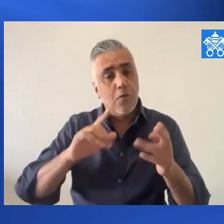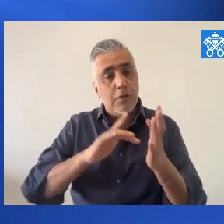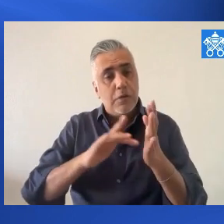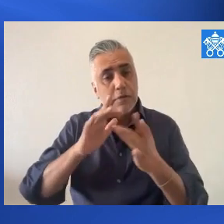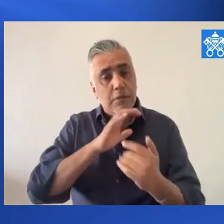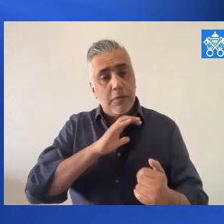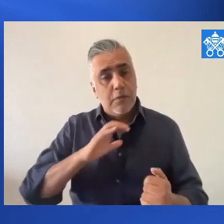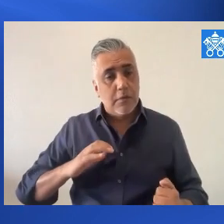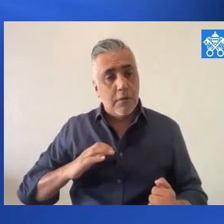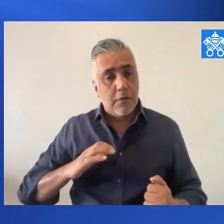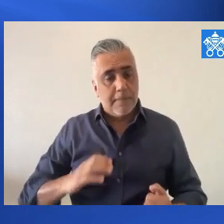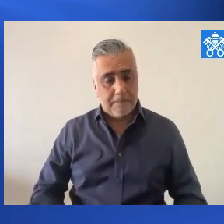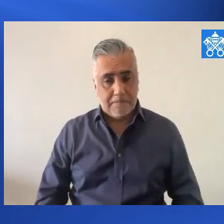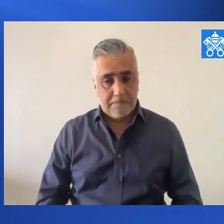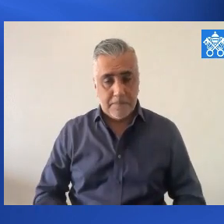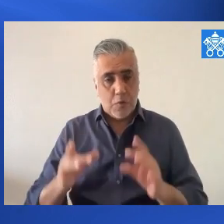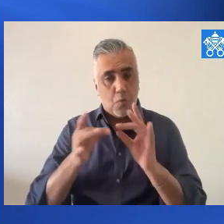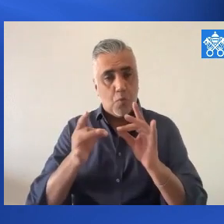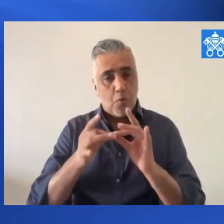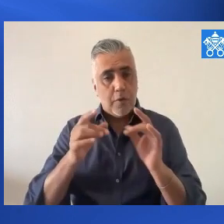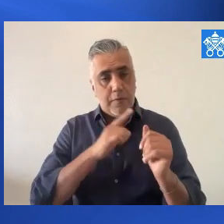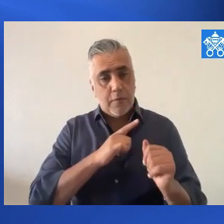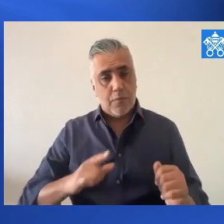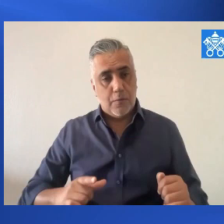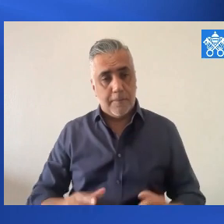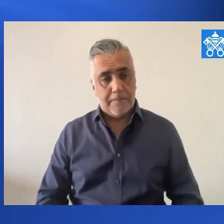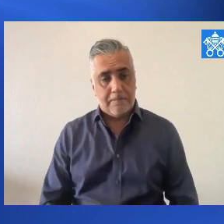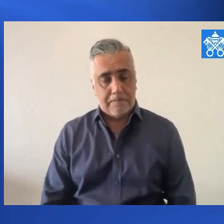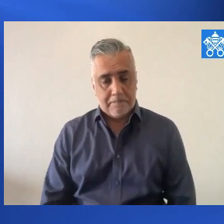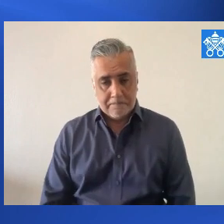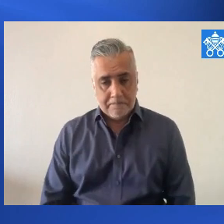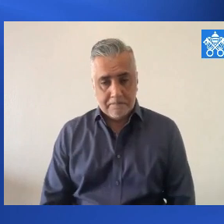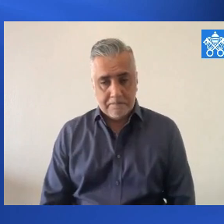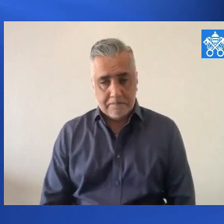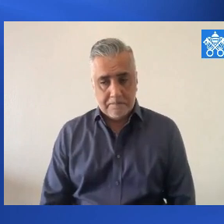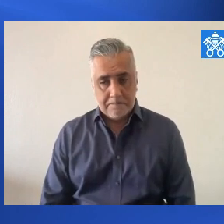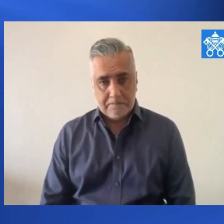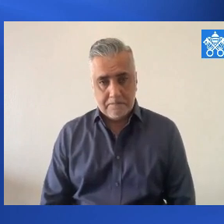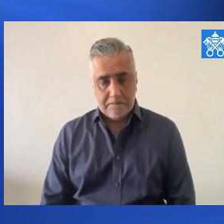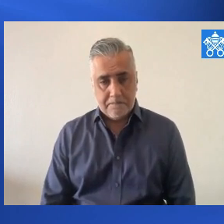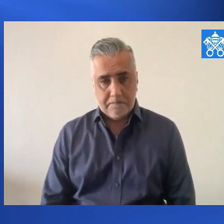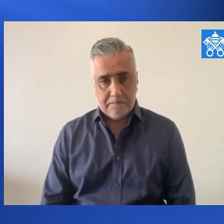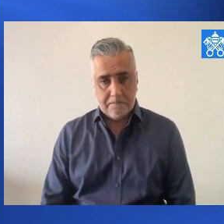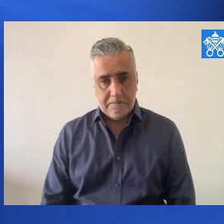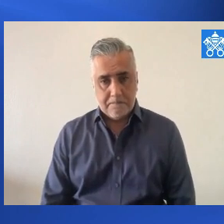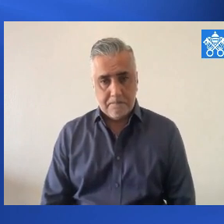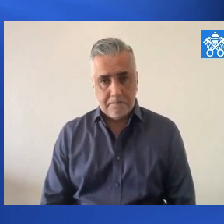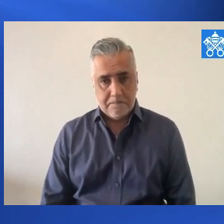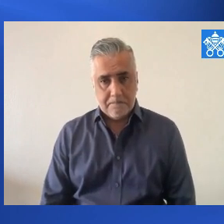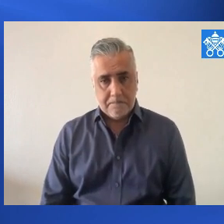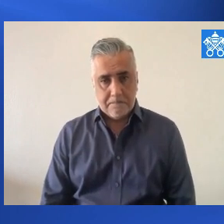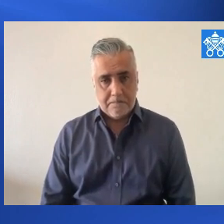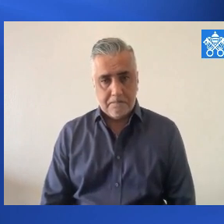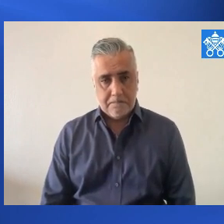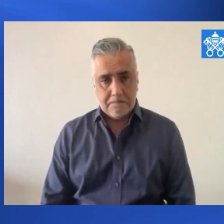everything, in the name of our Lord Jesus Christ. The word of the Lord.